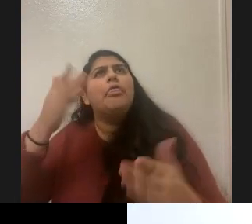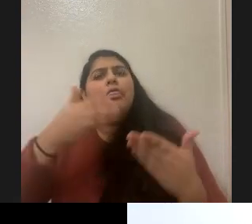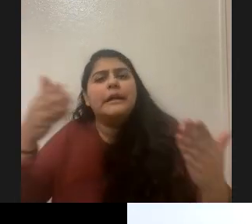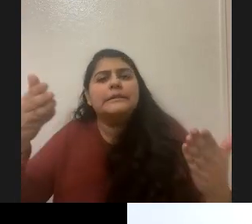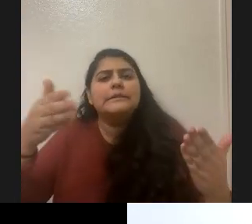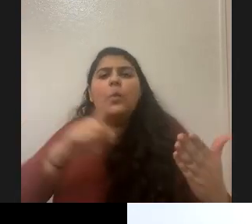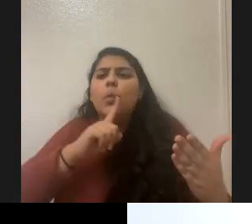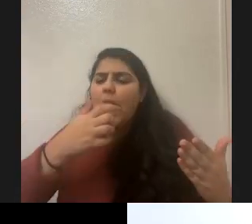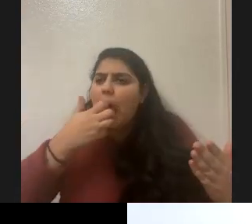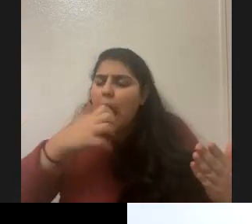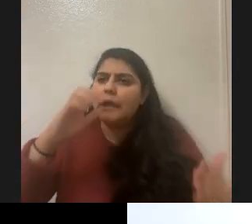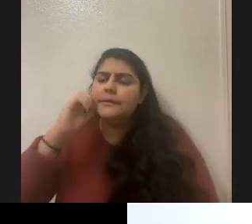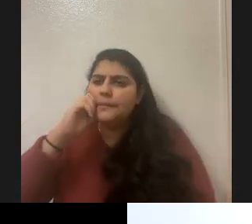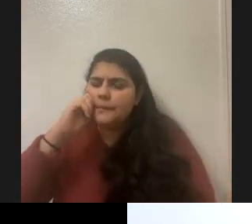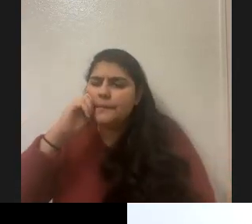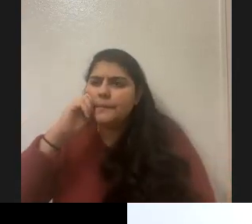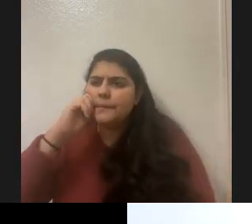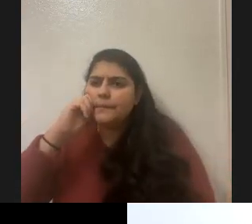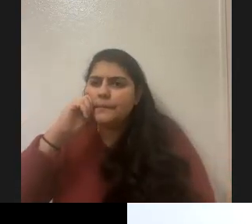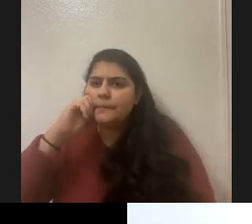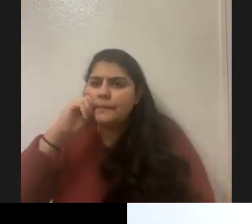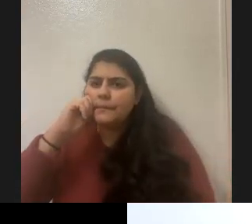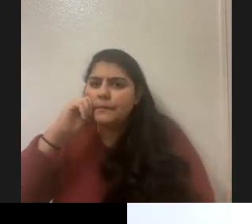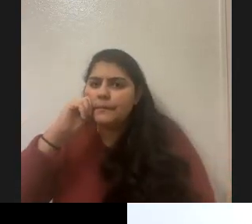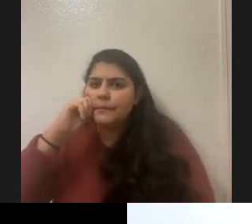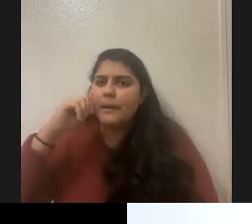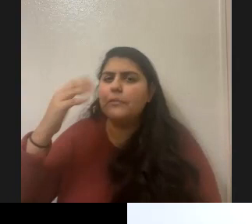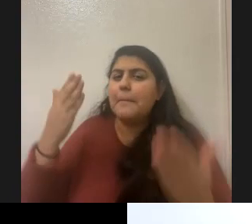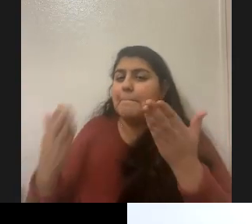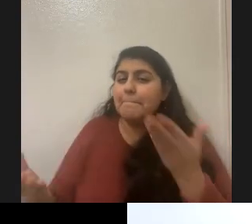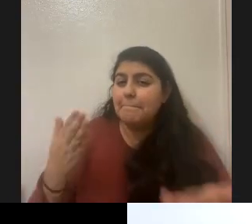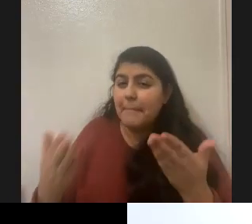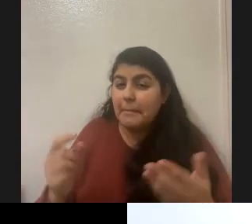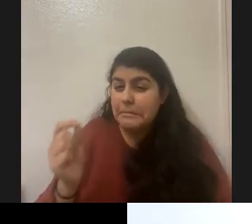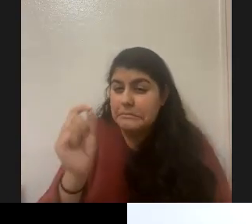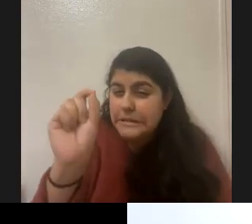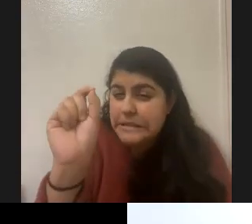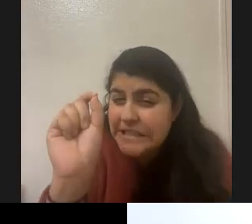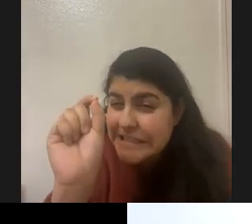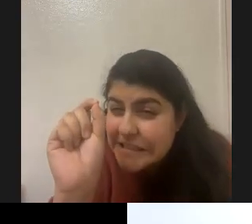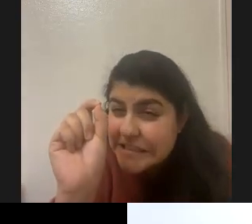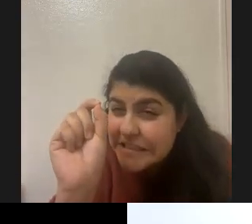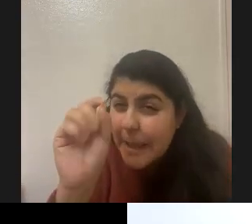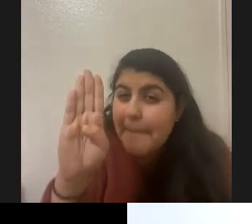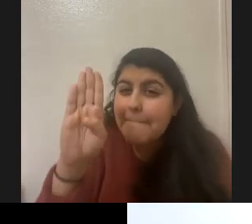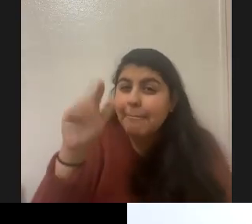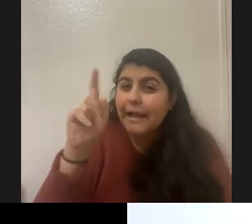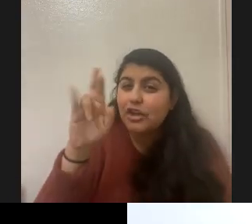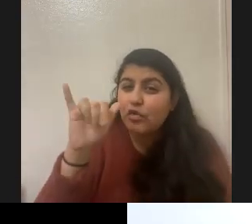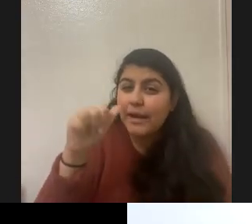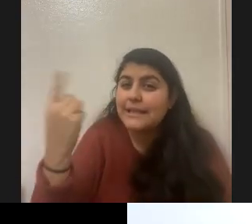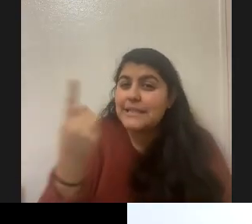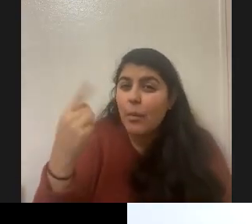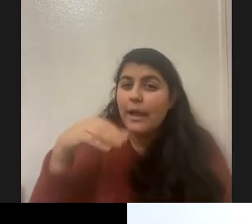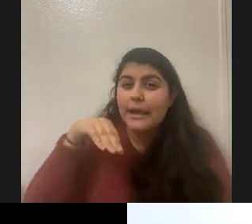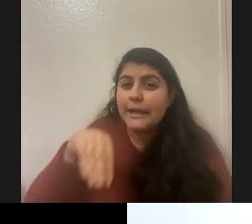really hot? Or What what I was think, are I was really like, hot? maybe there's like a microscopic There might be a bacteria micro. somewhere living next